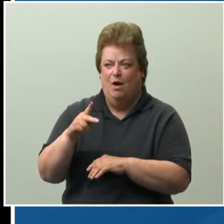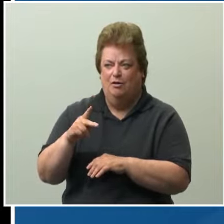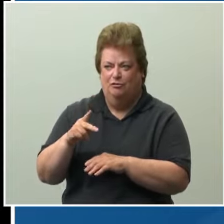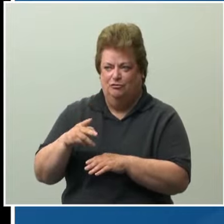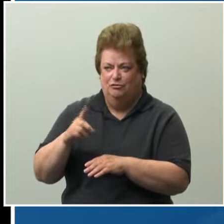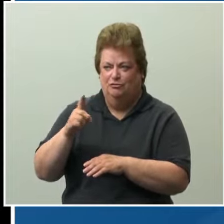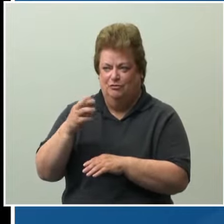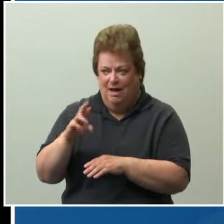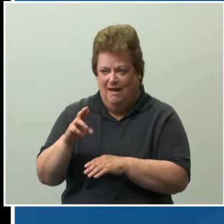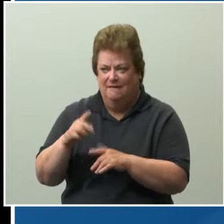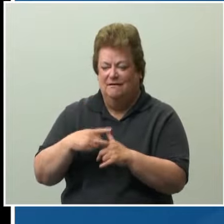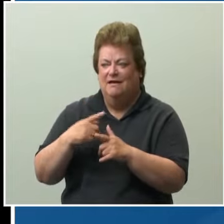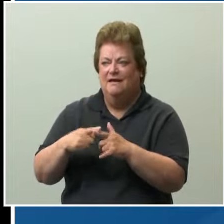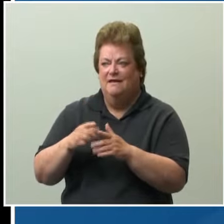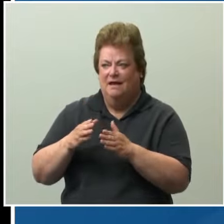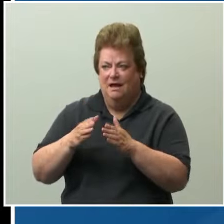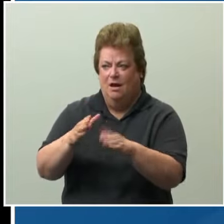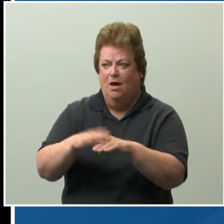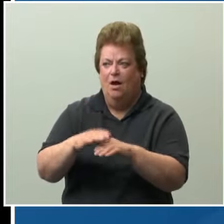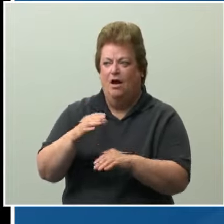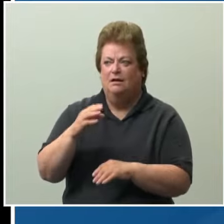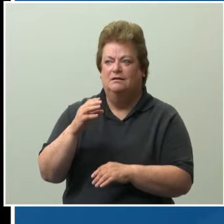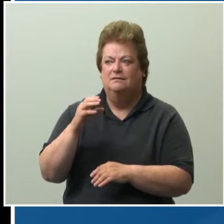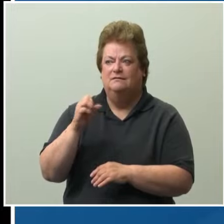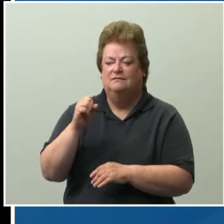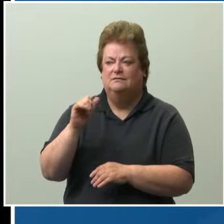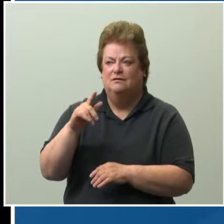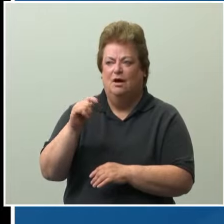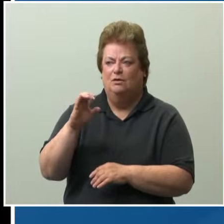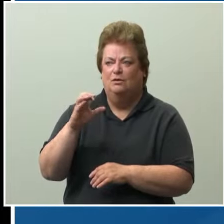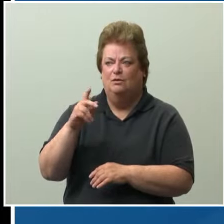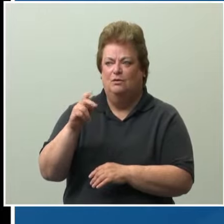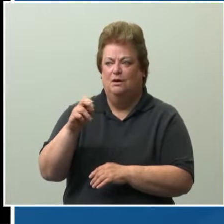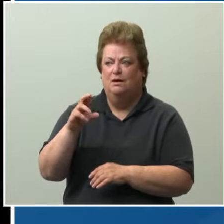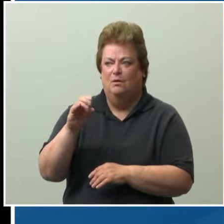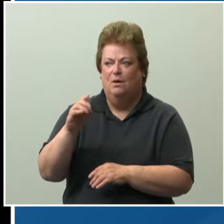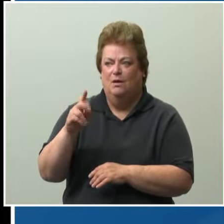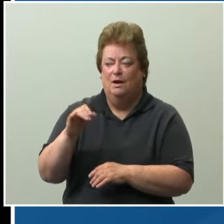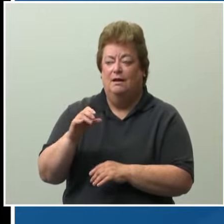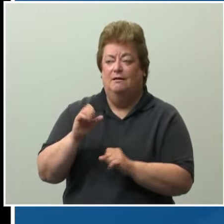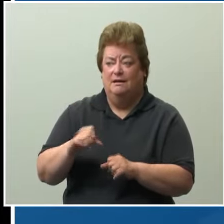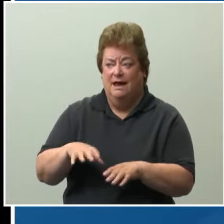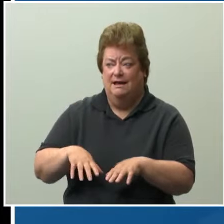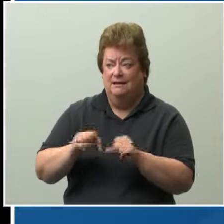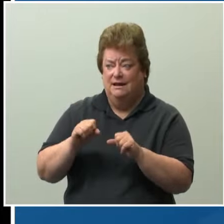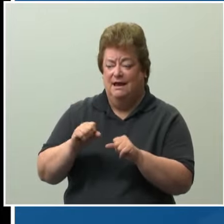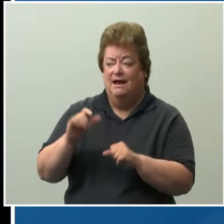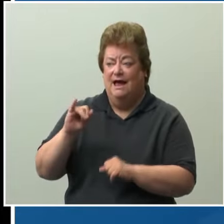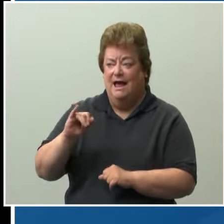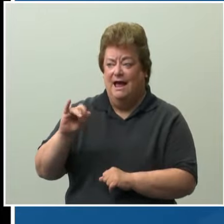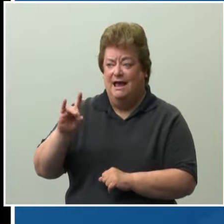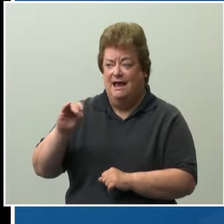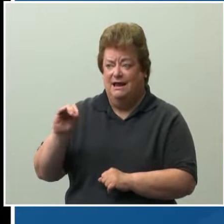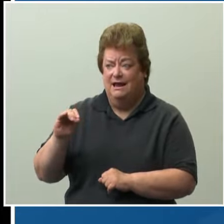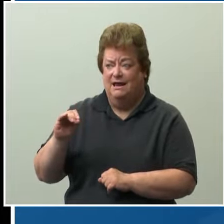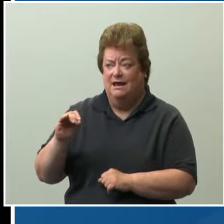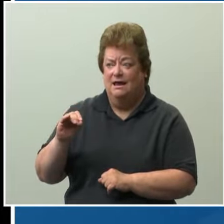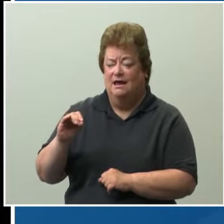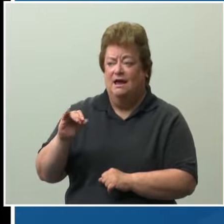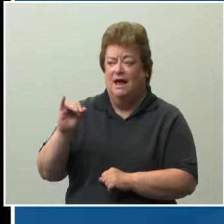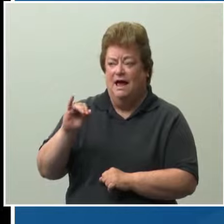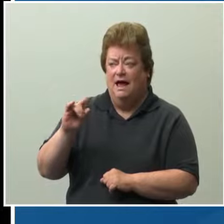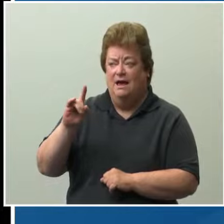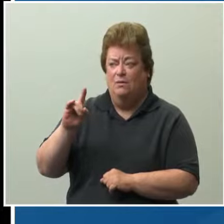continue west on Salt Creek Roadway. Travelers can also take the Interstate 80